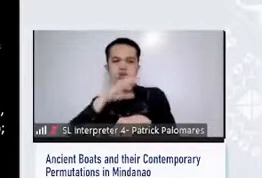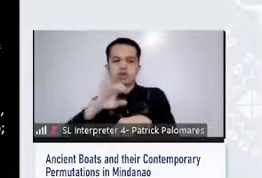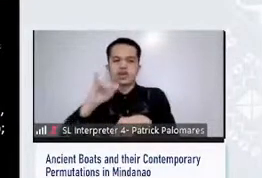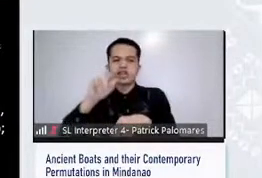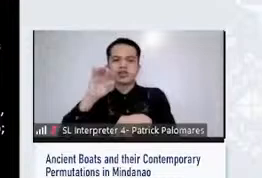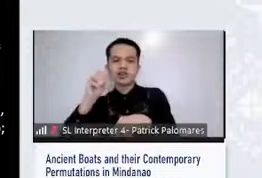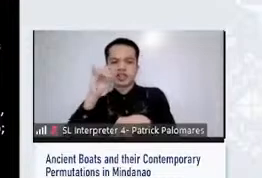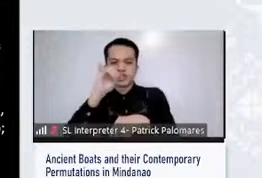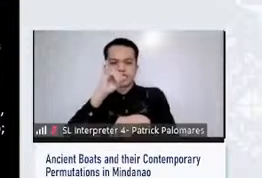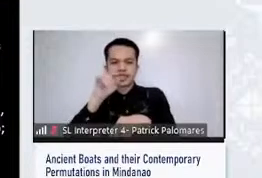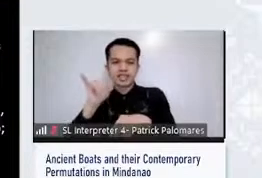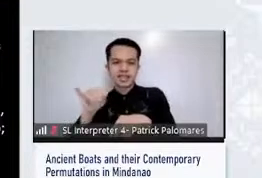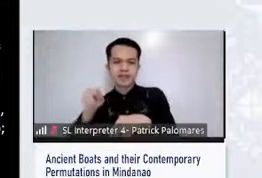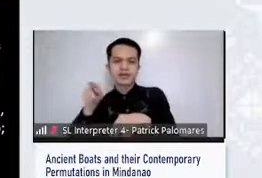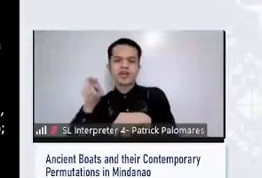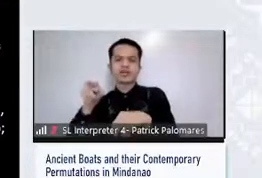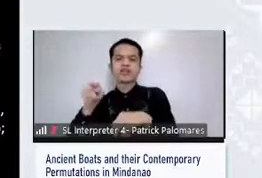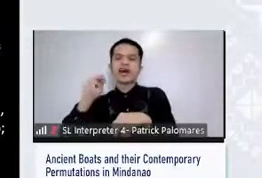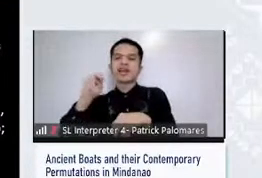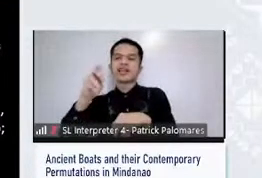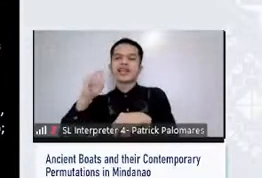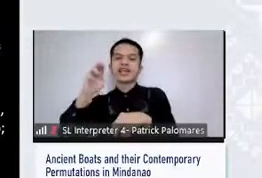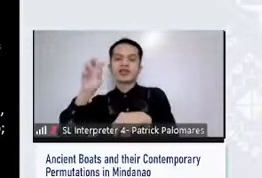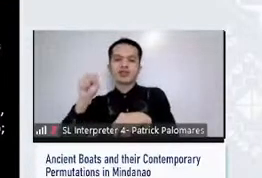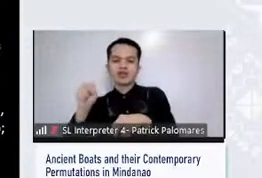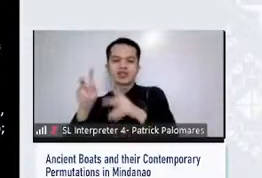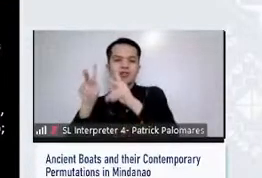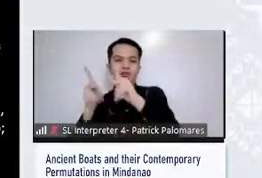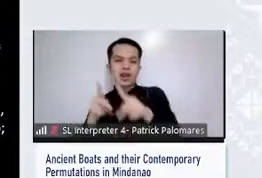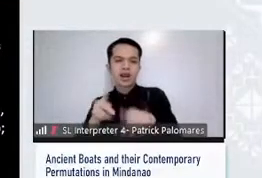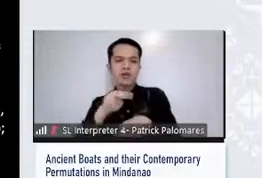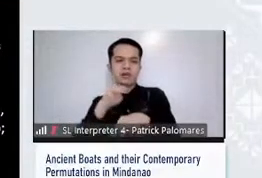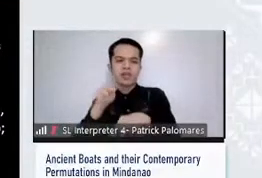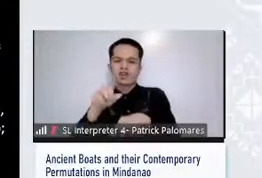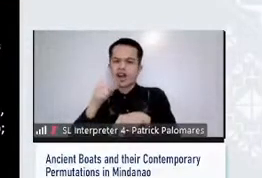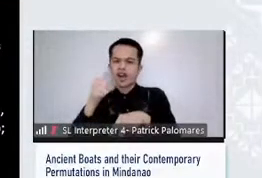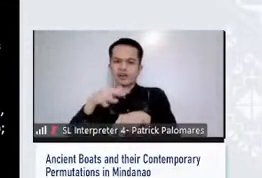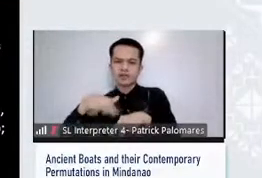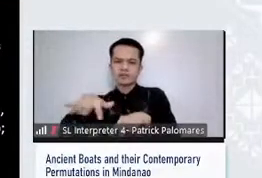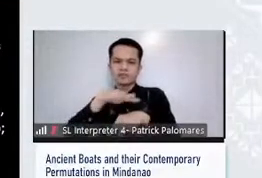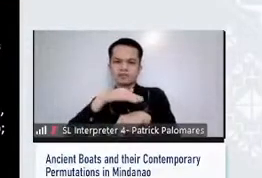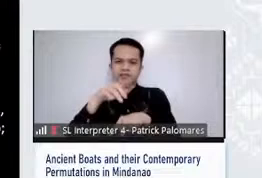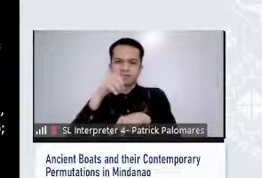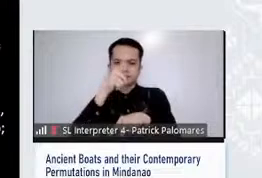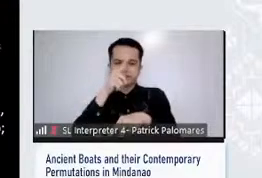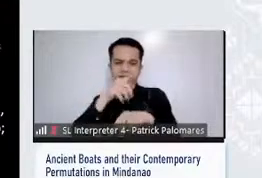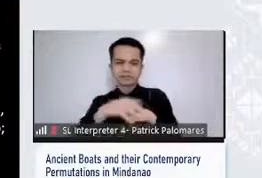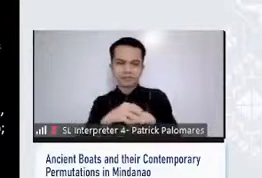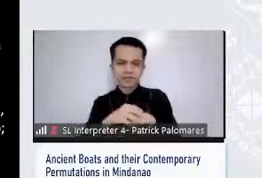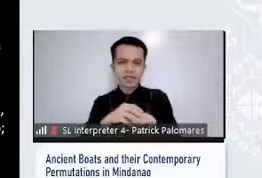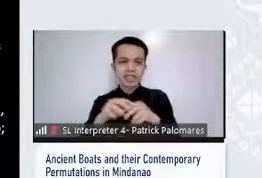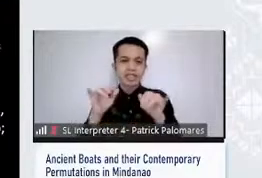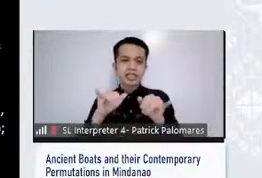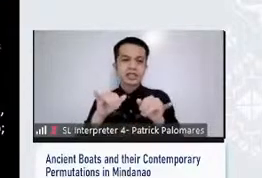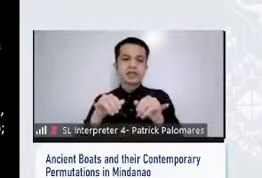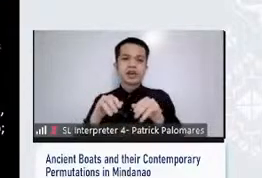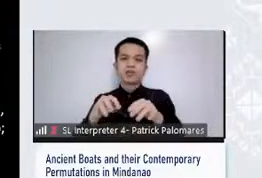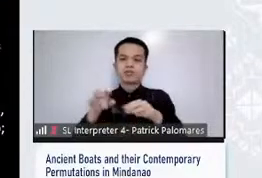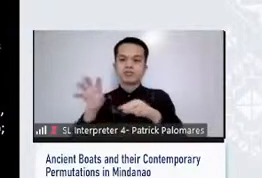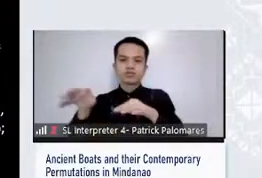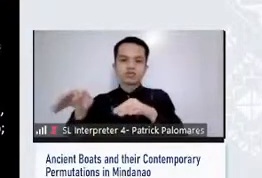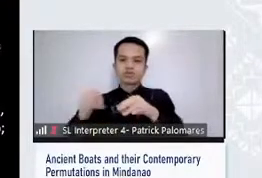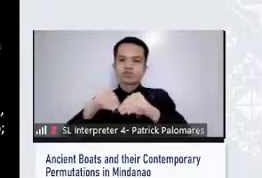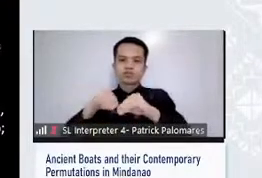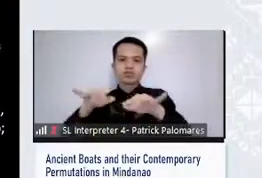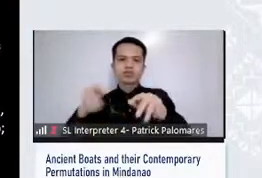in the Visayas, in Palawan, Manila, and other parts of Luzon. They are also scattered in the maritime corridors of